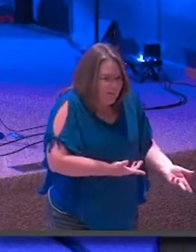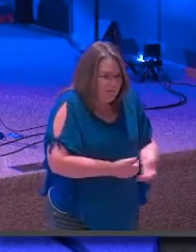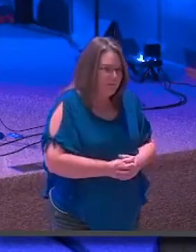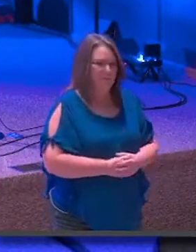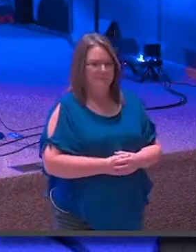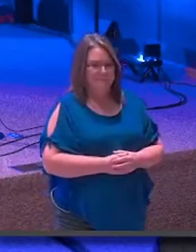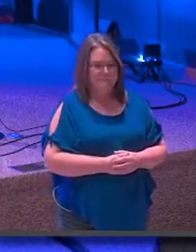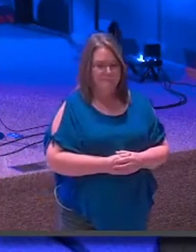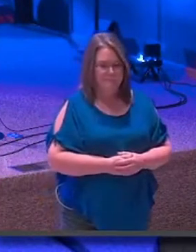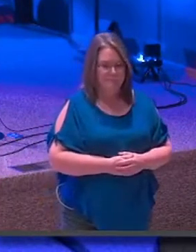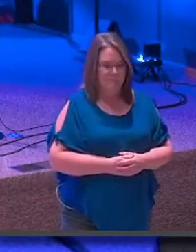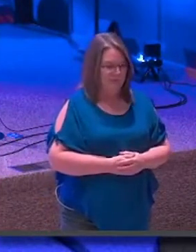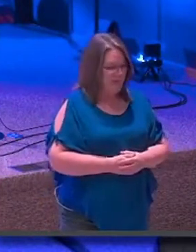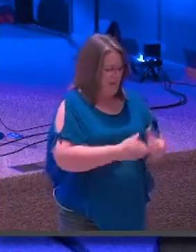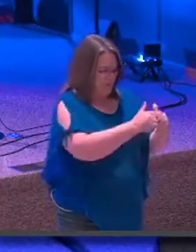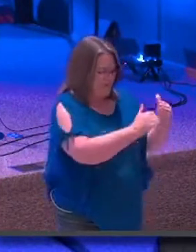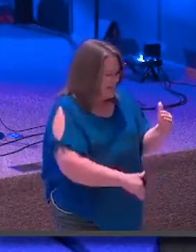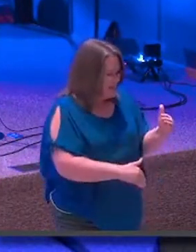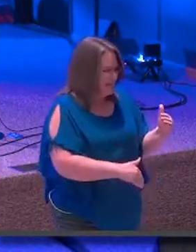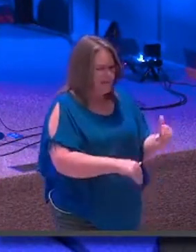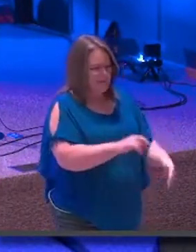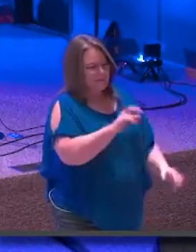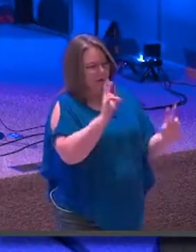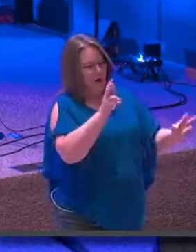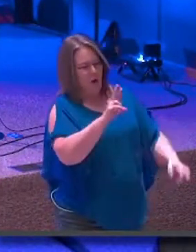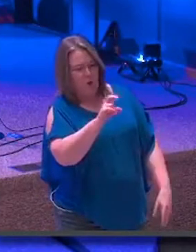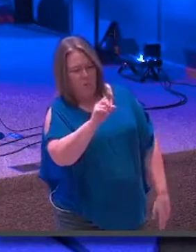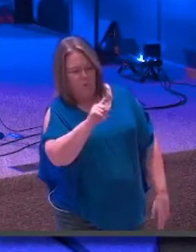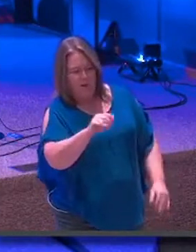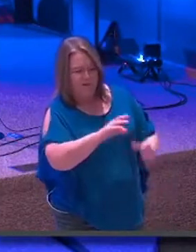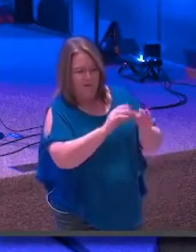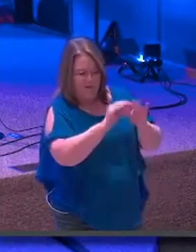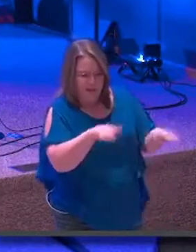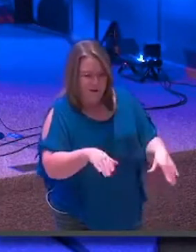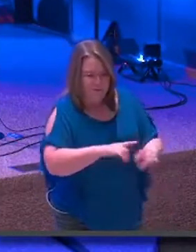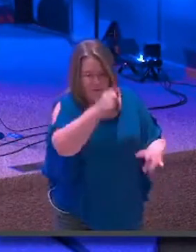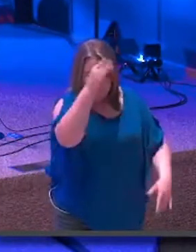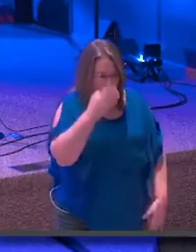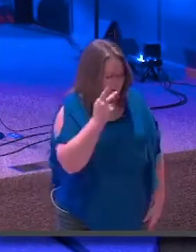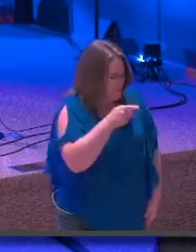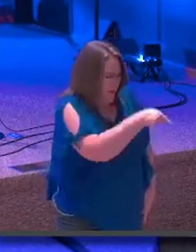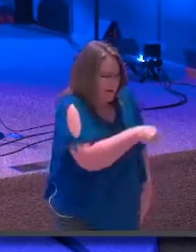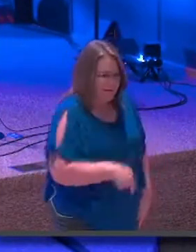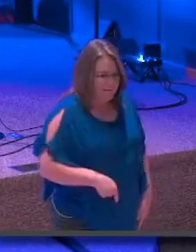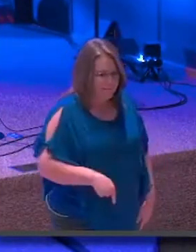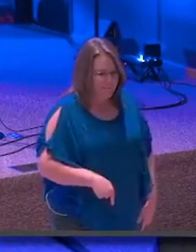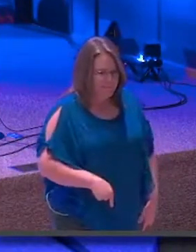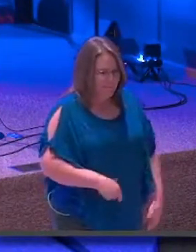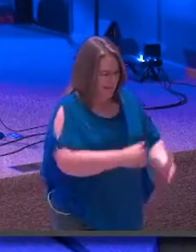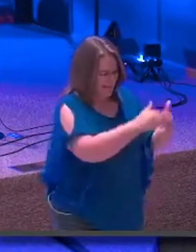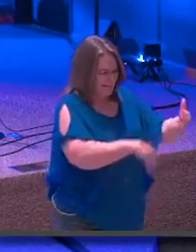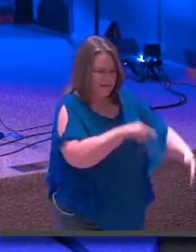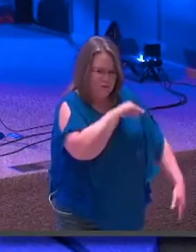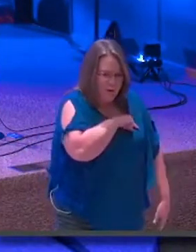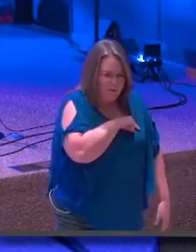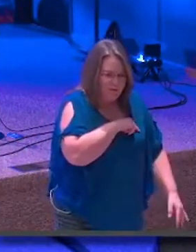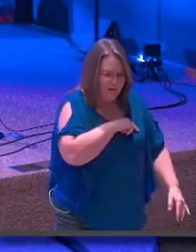He was the least, he was the runt of the house, but God saw him, least qualified in everybody's